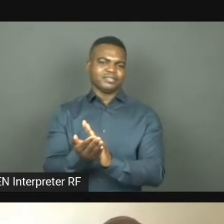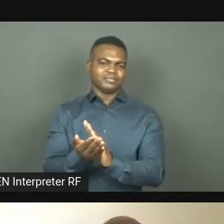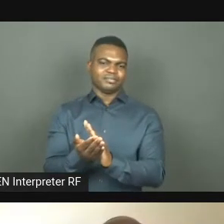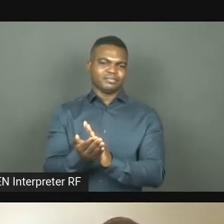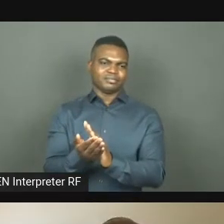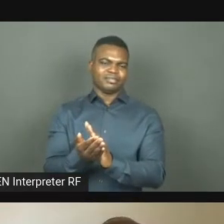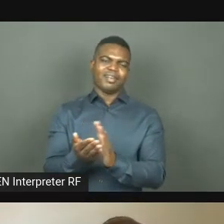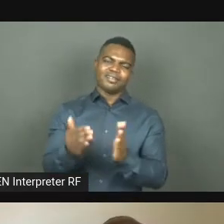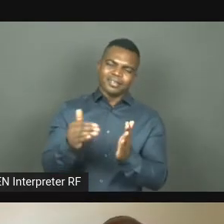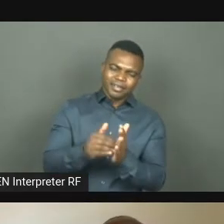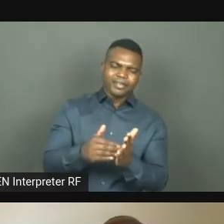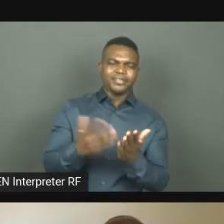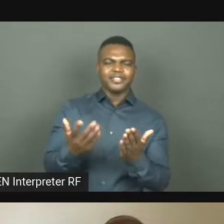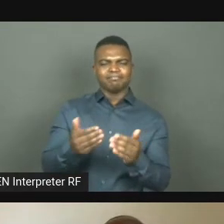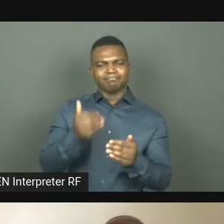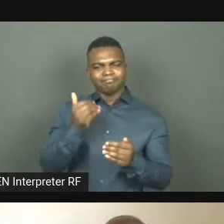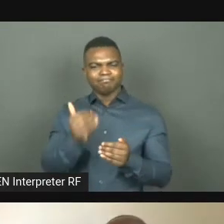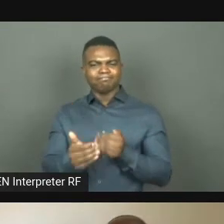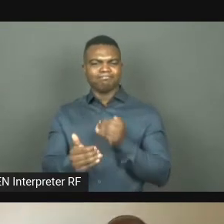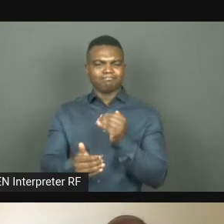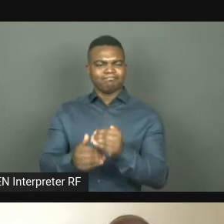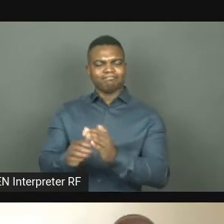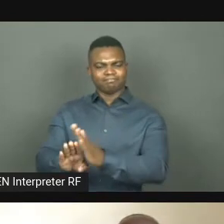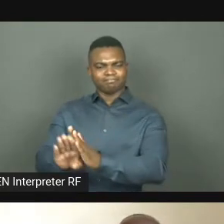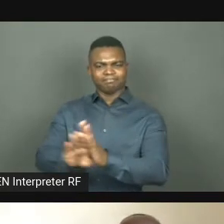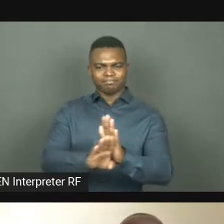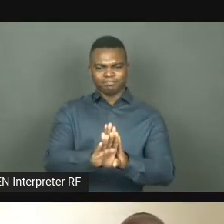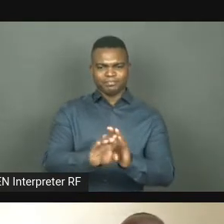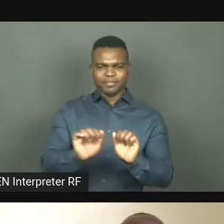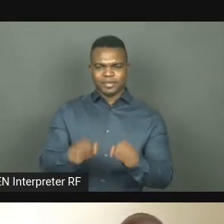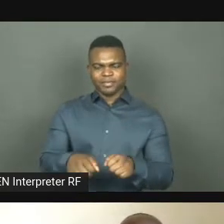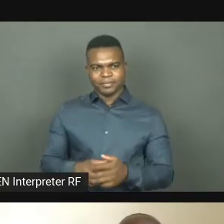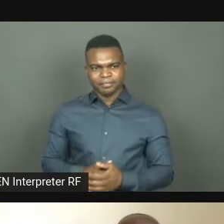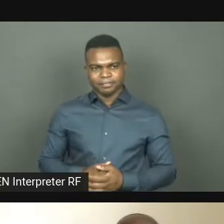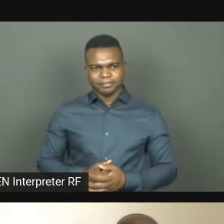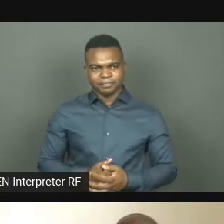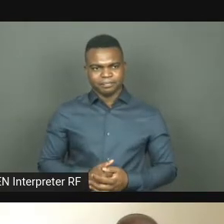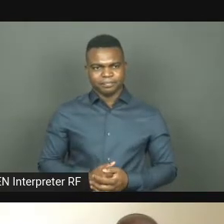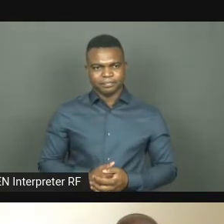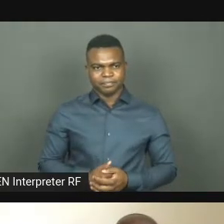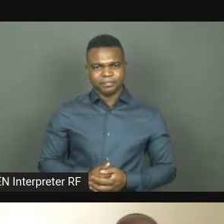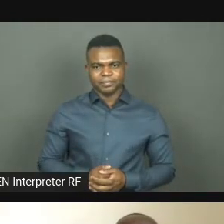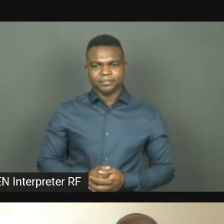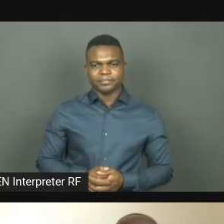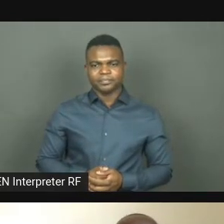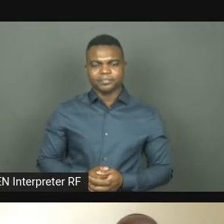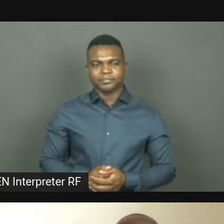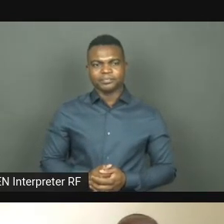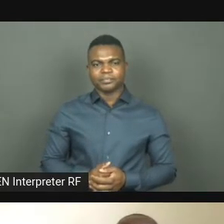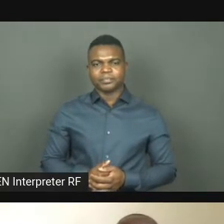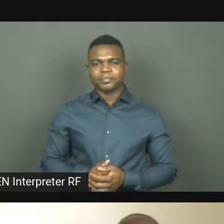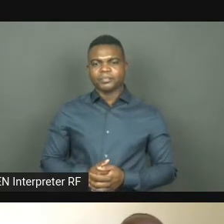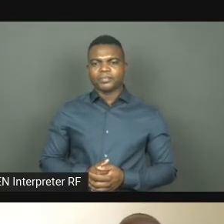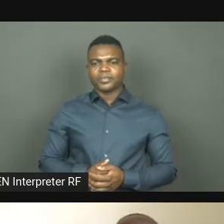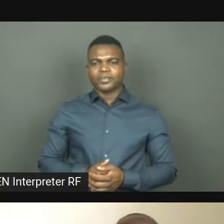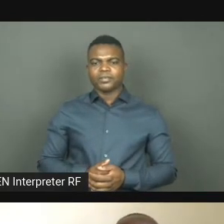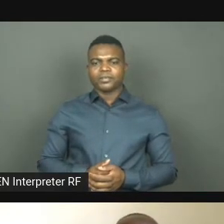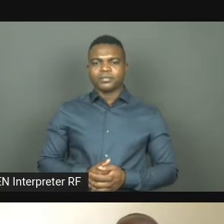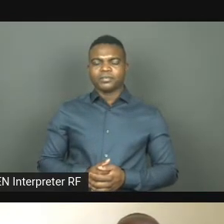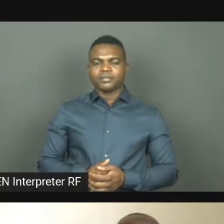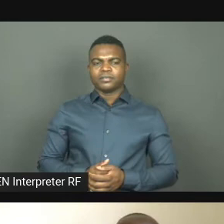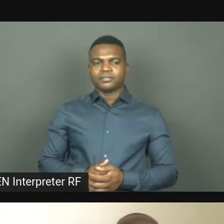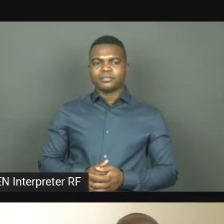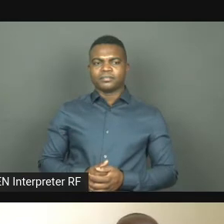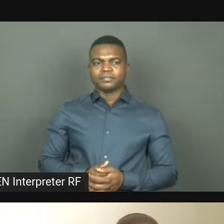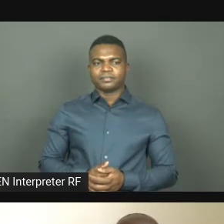like to be treated? For example, if you got an accident at the age of 40 and you lost the use of your perhaps 2 limbs,